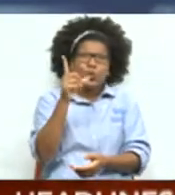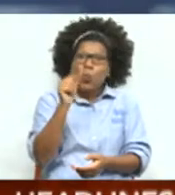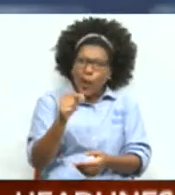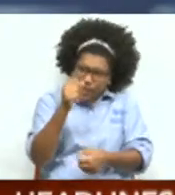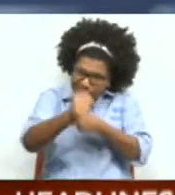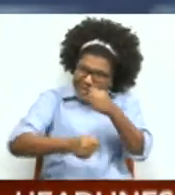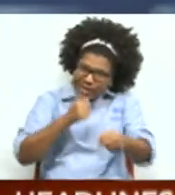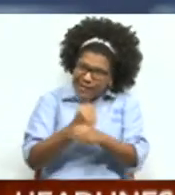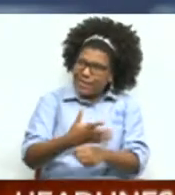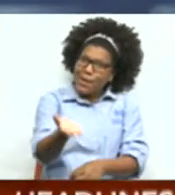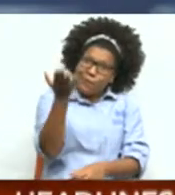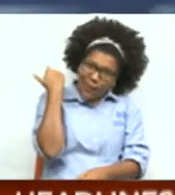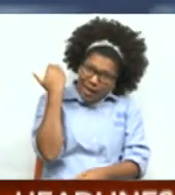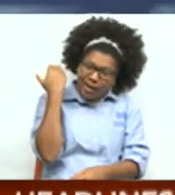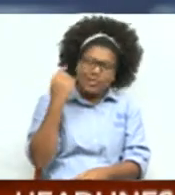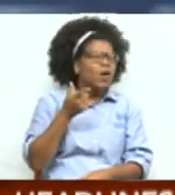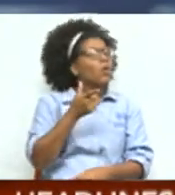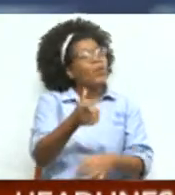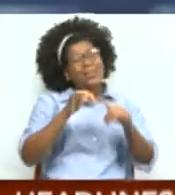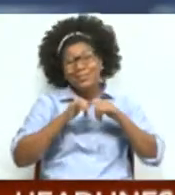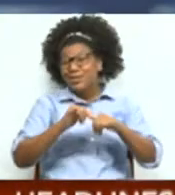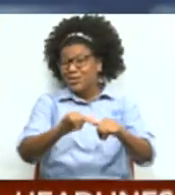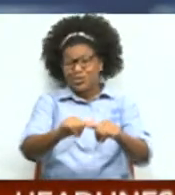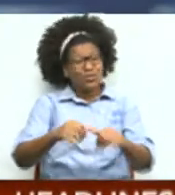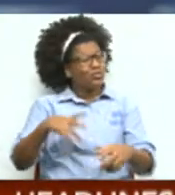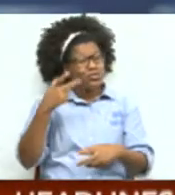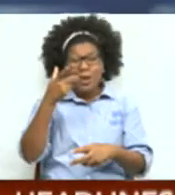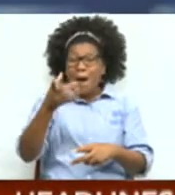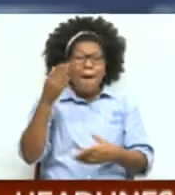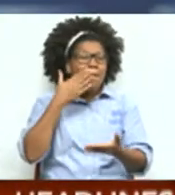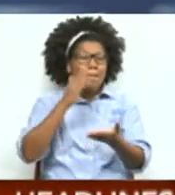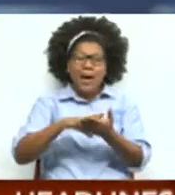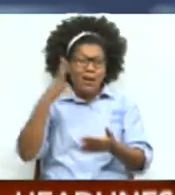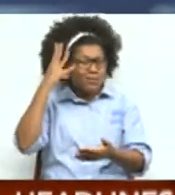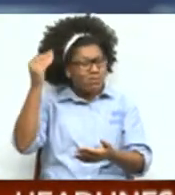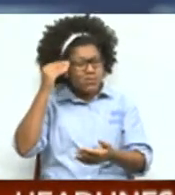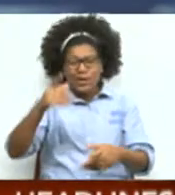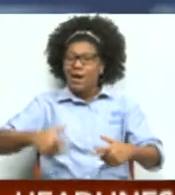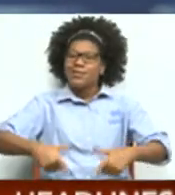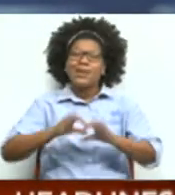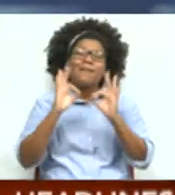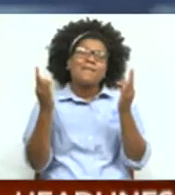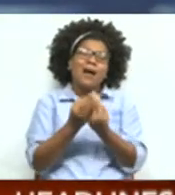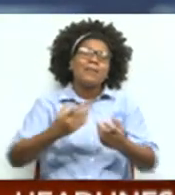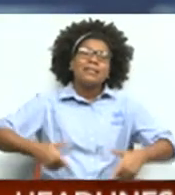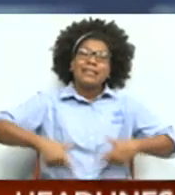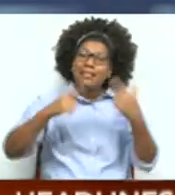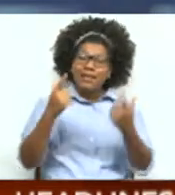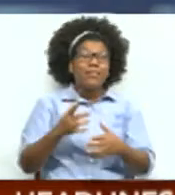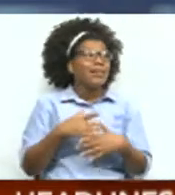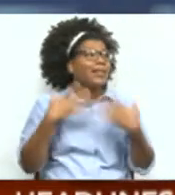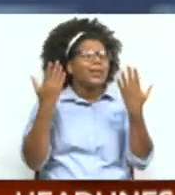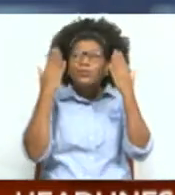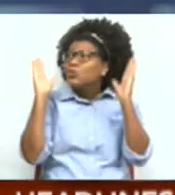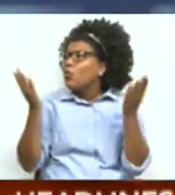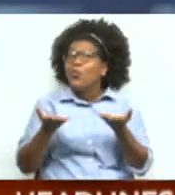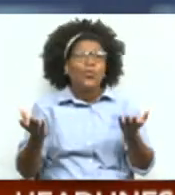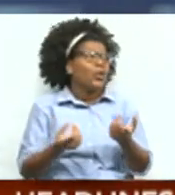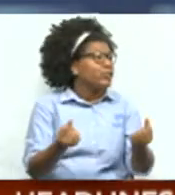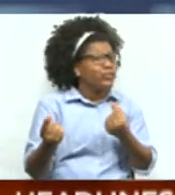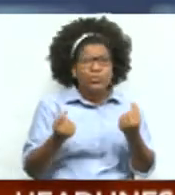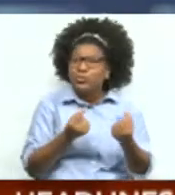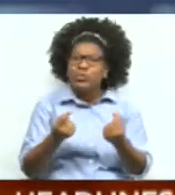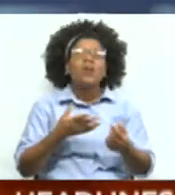the continued nightmare group of families are living. Desperate and unsure where to turn next, they turned to CNC3 News